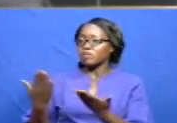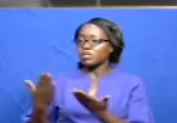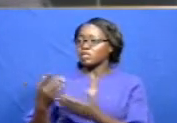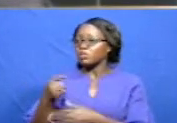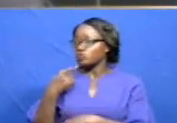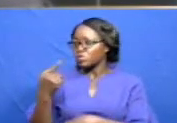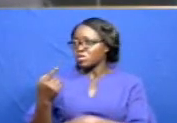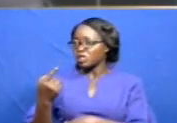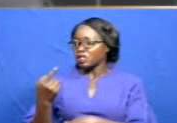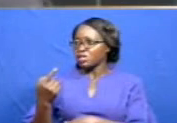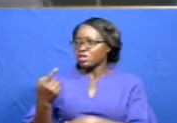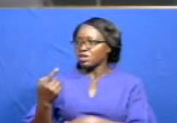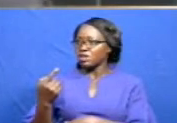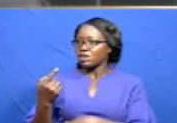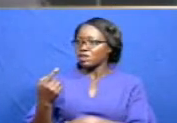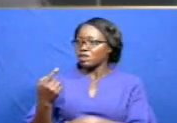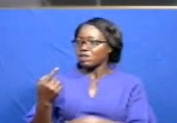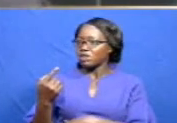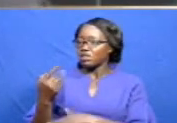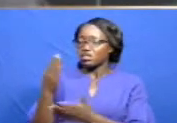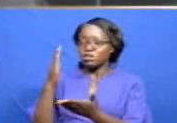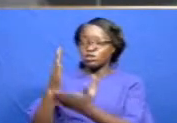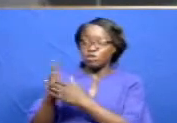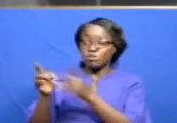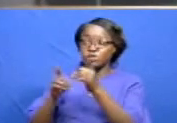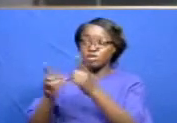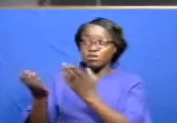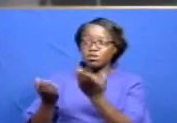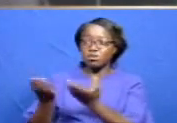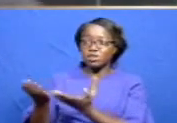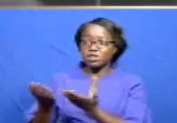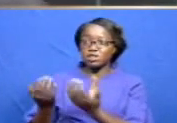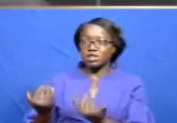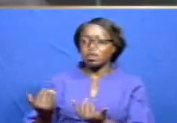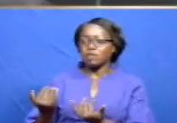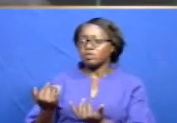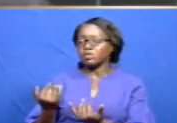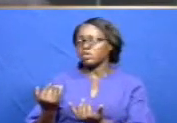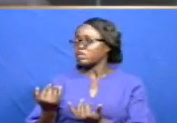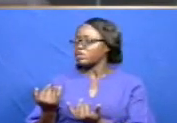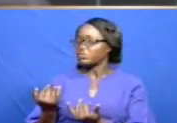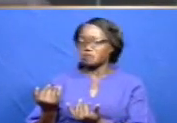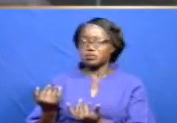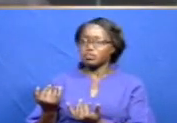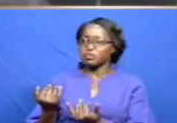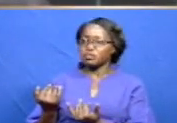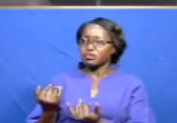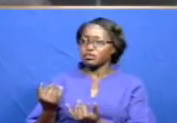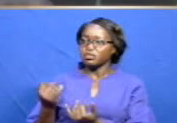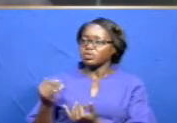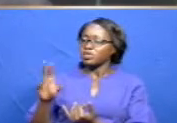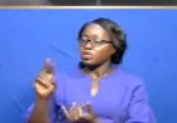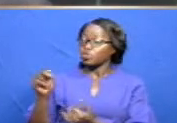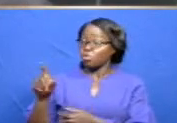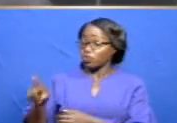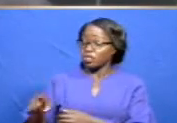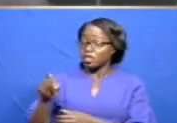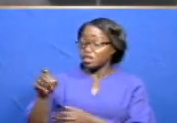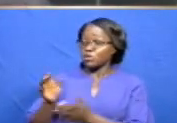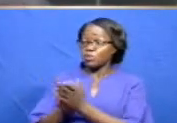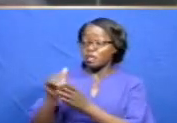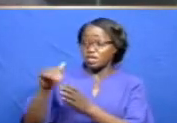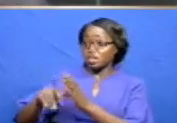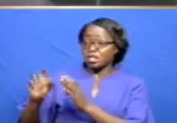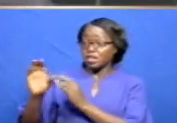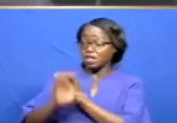you know, cessation of travel, business travel. For now, we've said to ourselves, no need for any business travel, even within country,